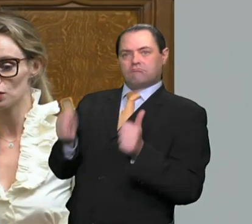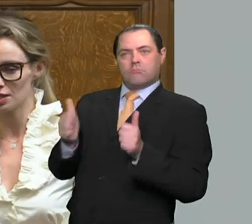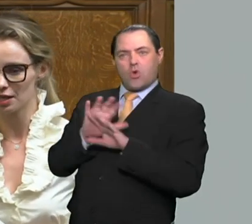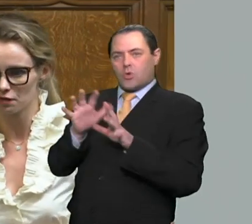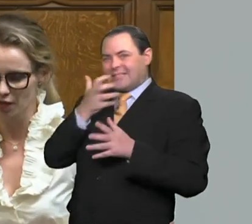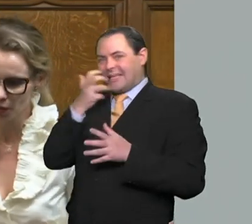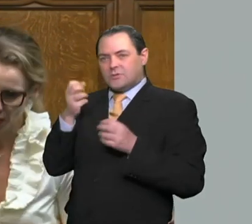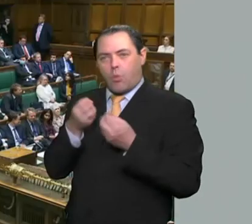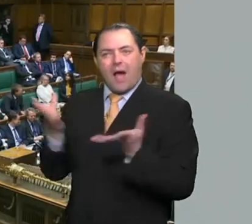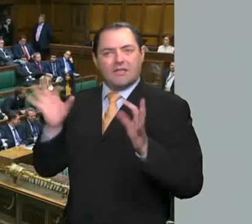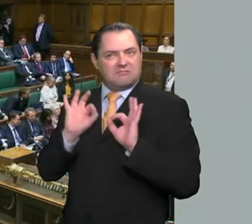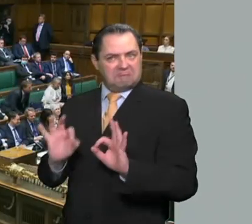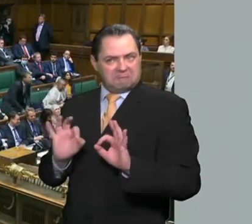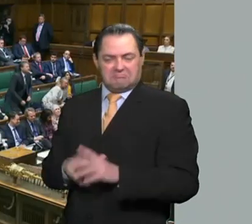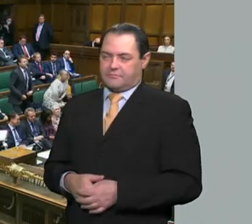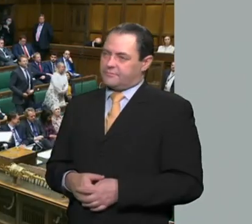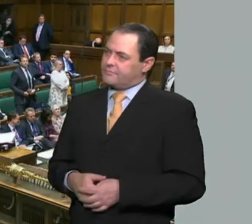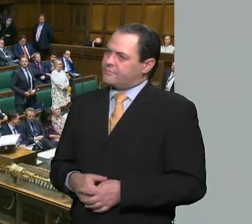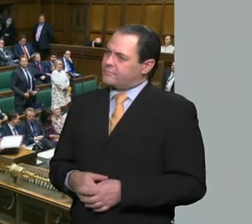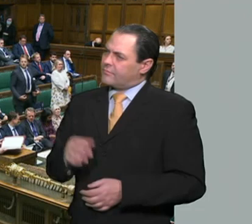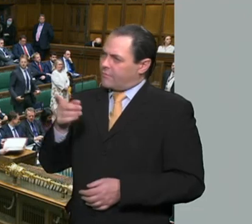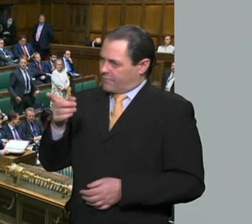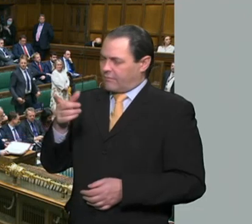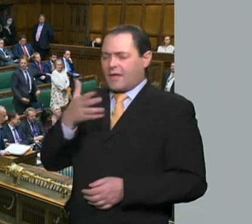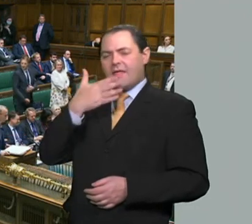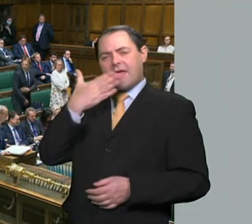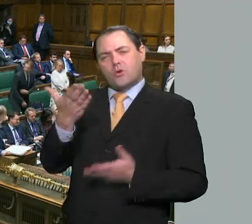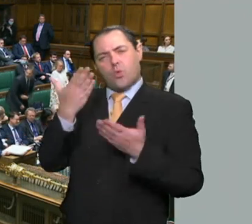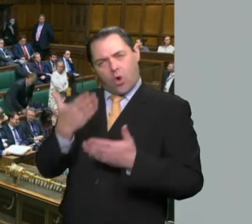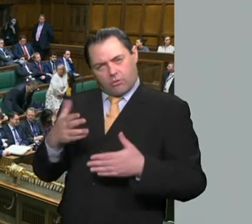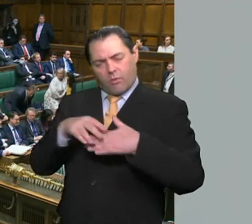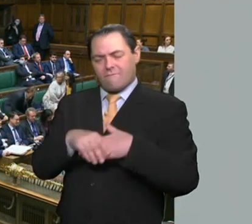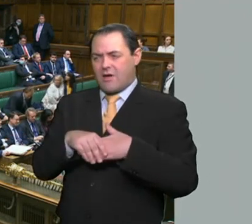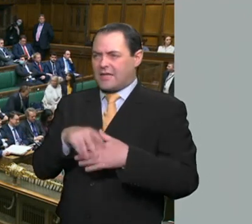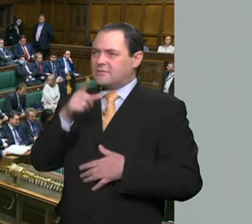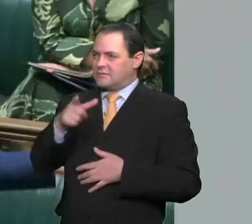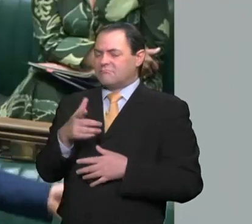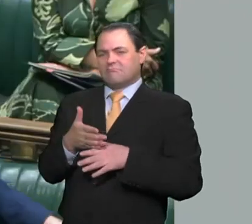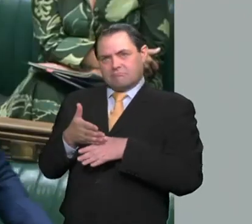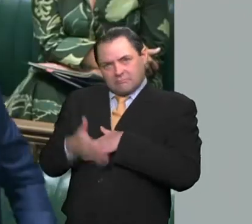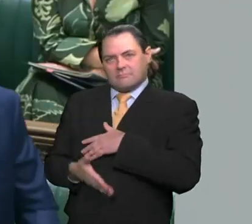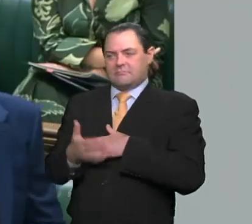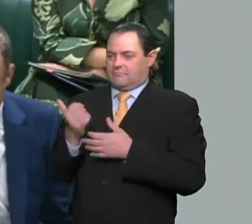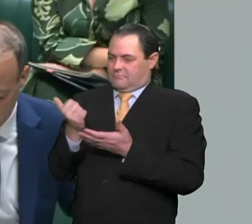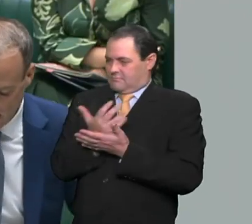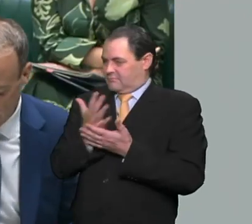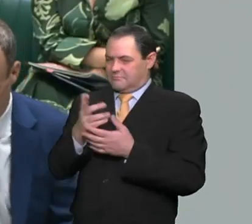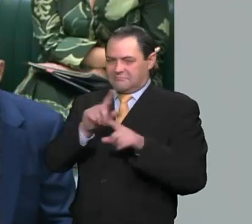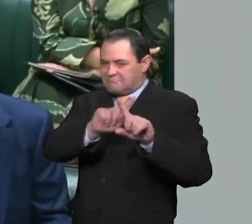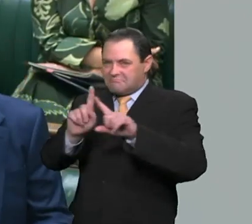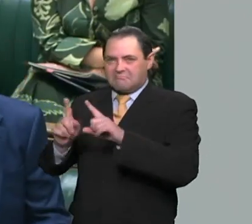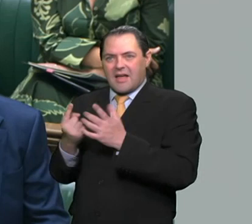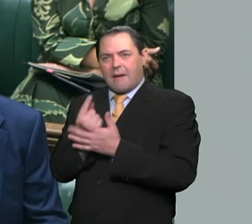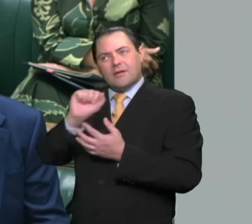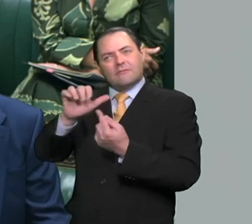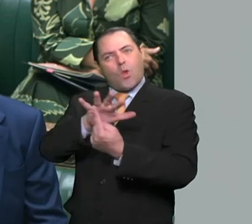more details of that work? Can I thank my honourable friend, support all of the efforts at the local level that she's pursuing.